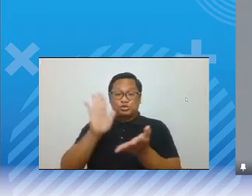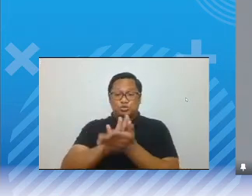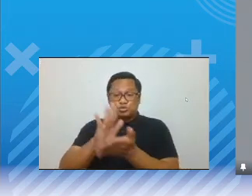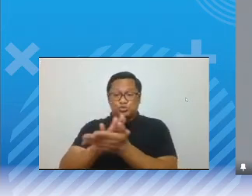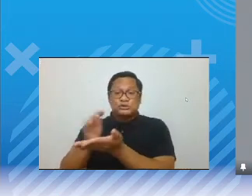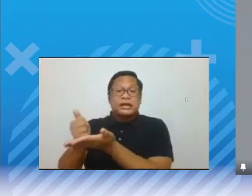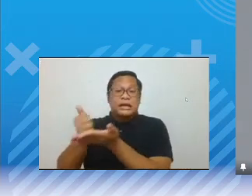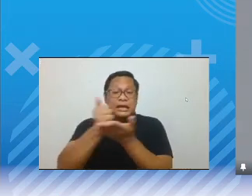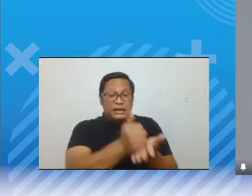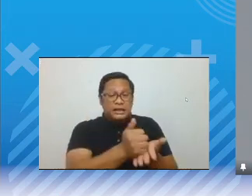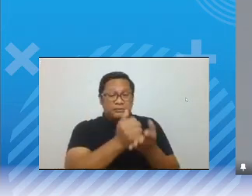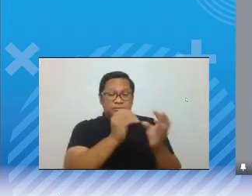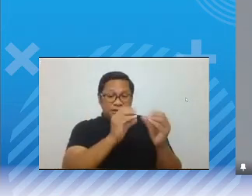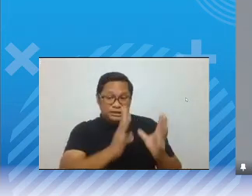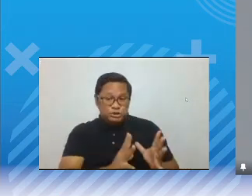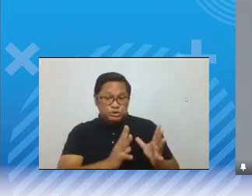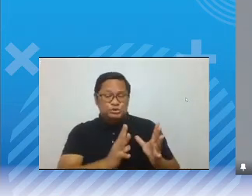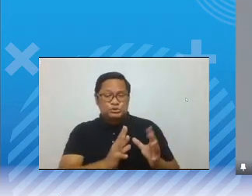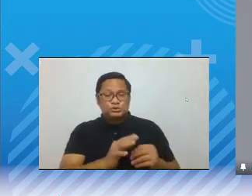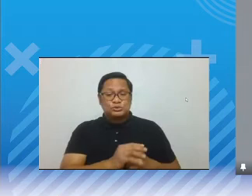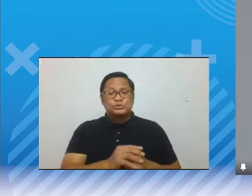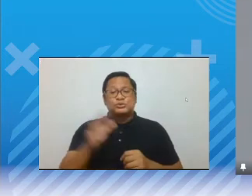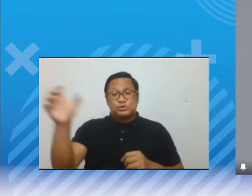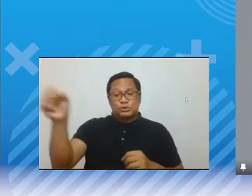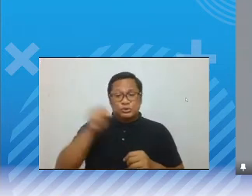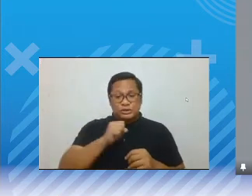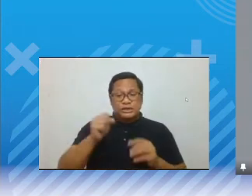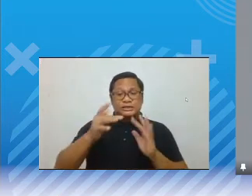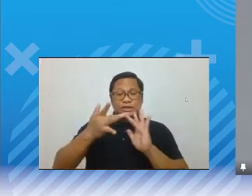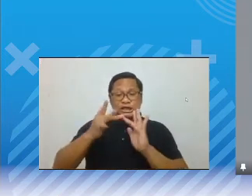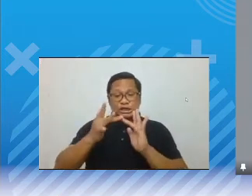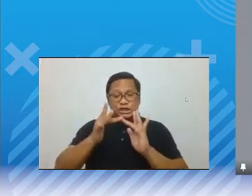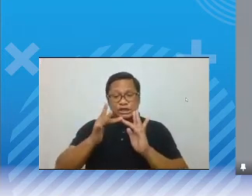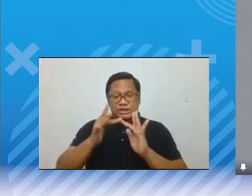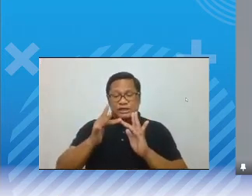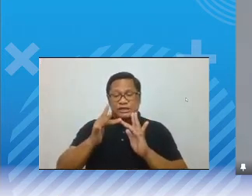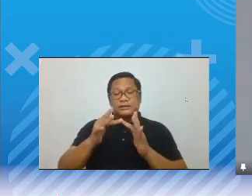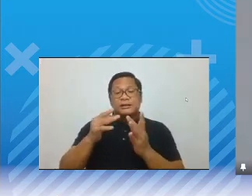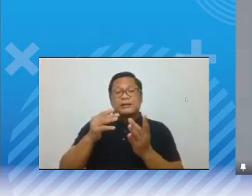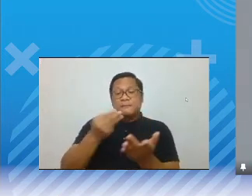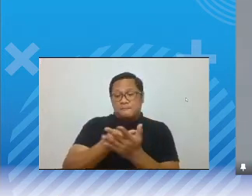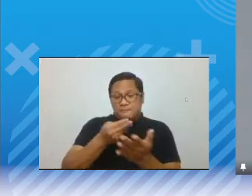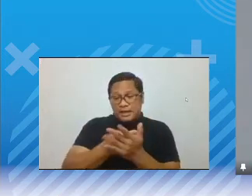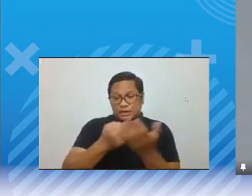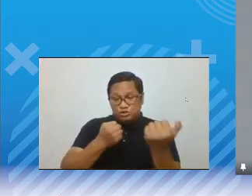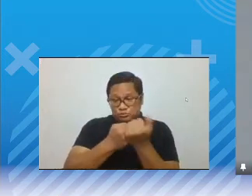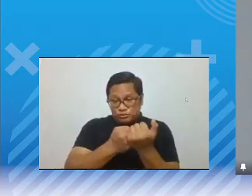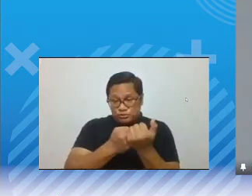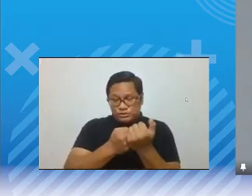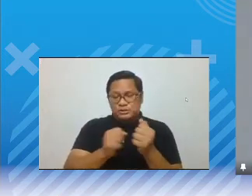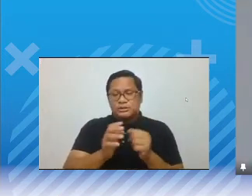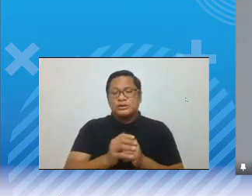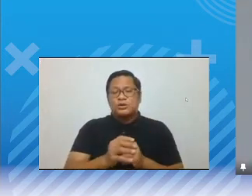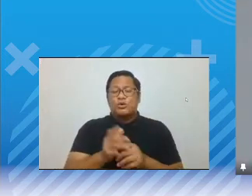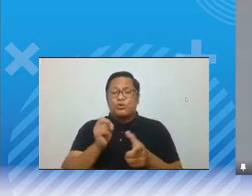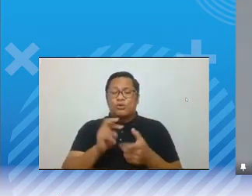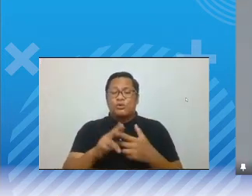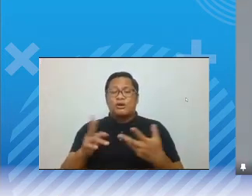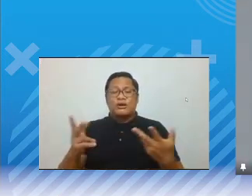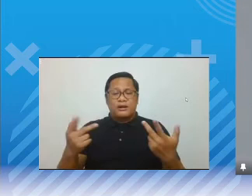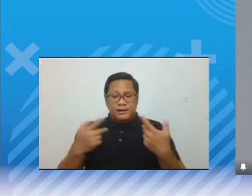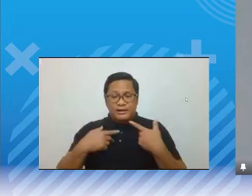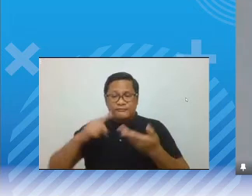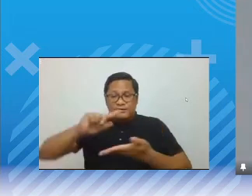teachers secure internet allowances, and probably subsidize laptops